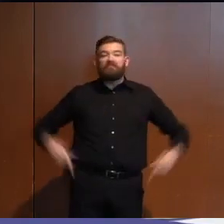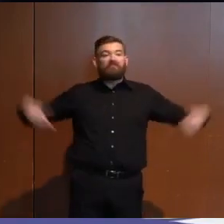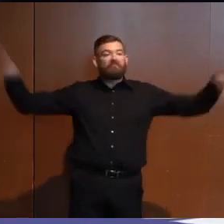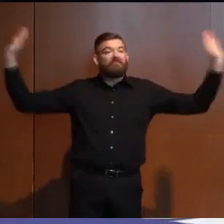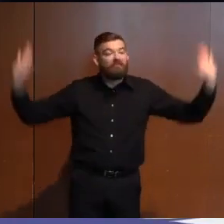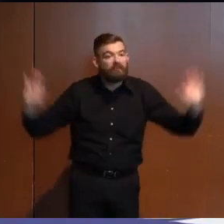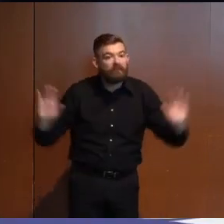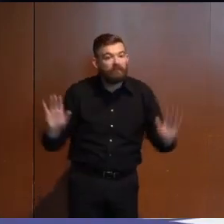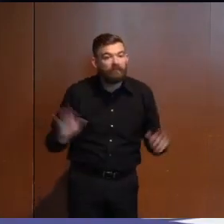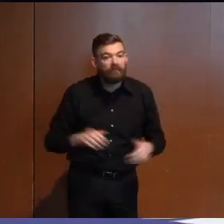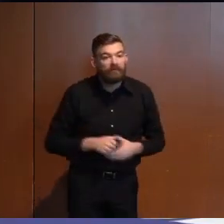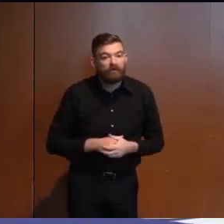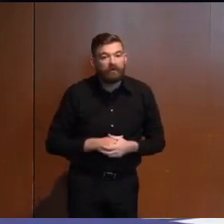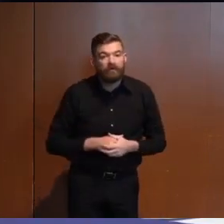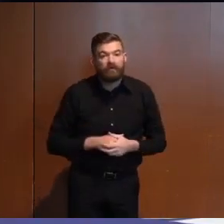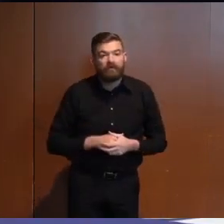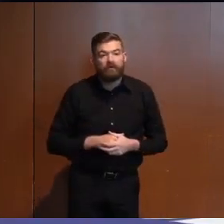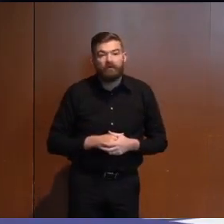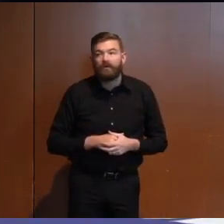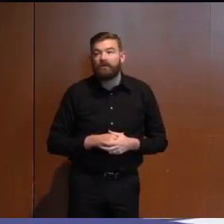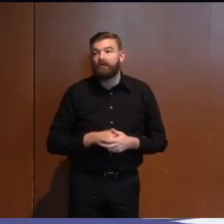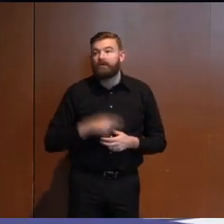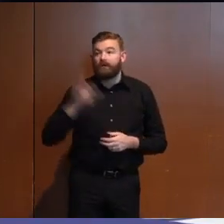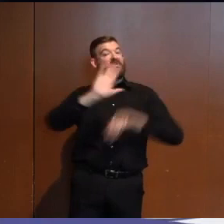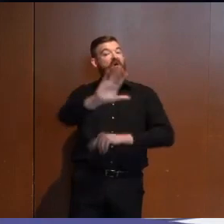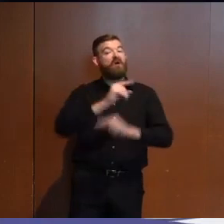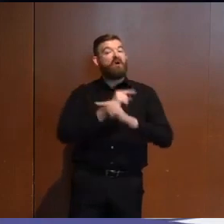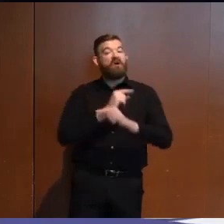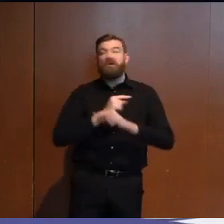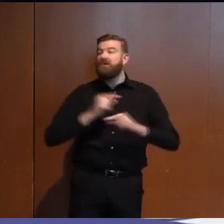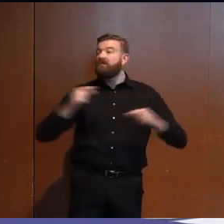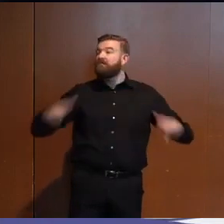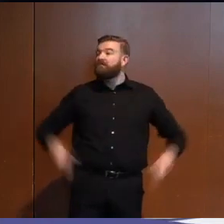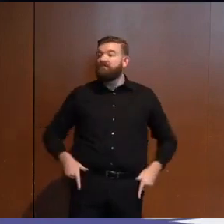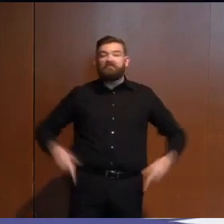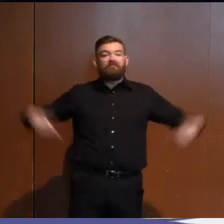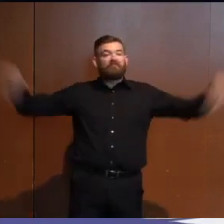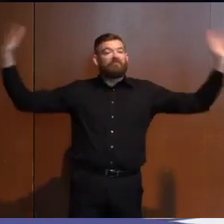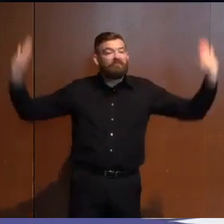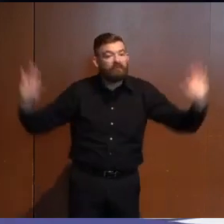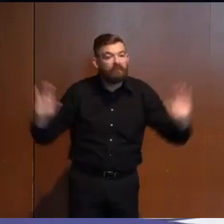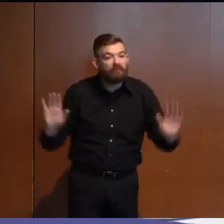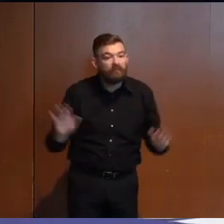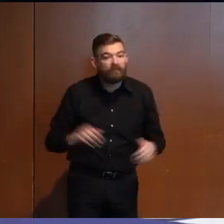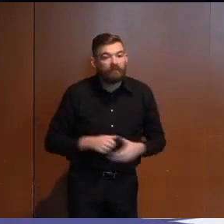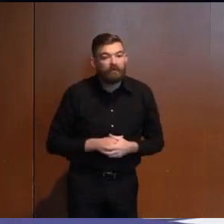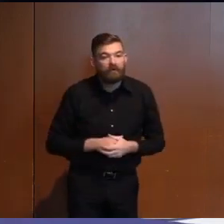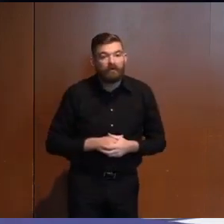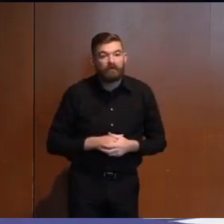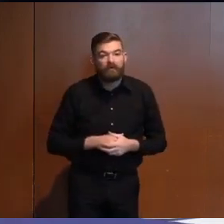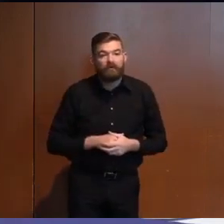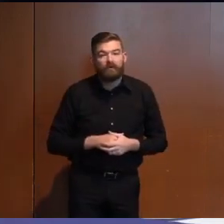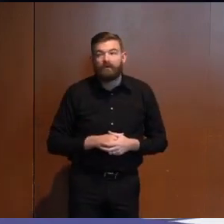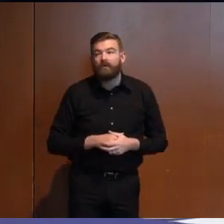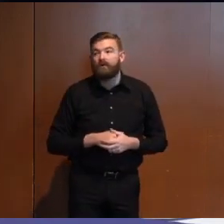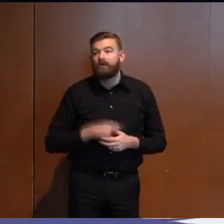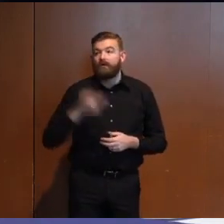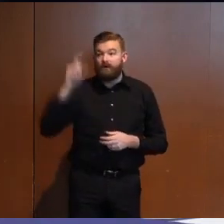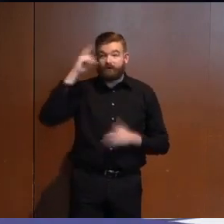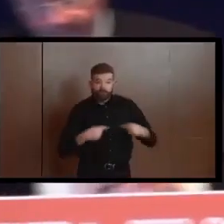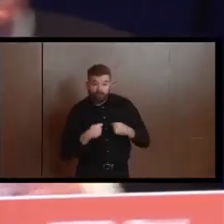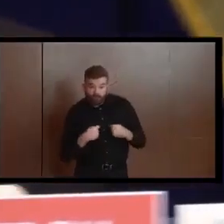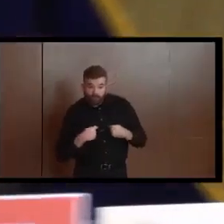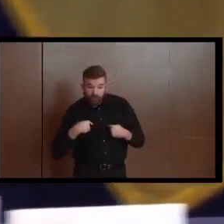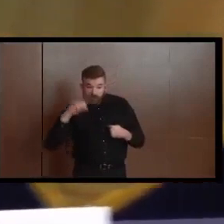not one complaint from anybody that they were trying to buy a gun and they couldn't. I've got exactly not one complaint from anybody that they were trying to buy a gun and they